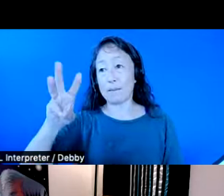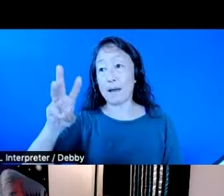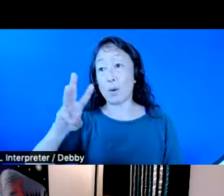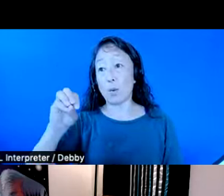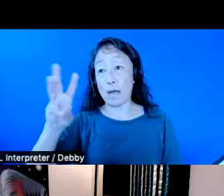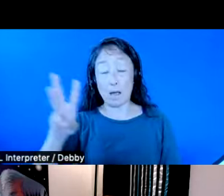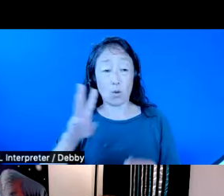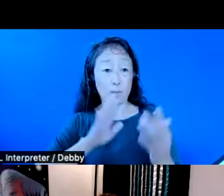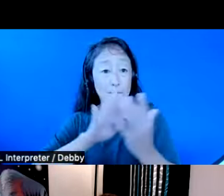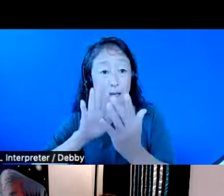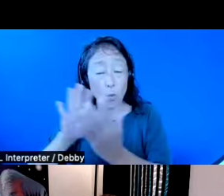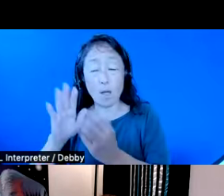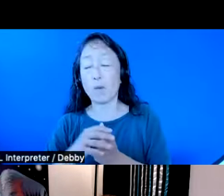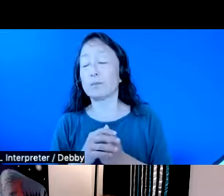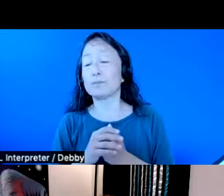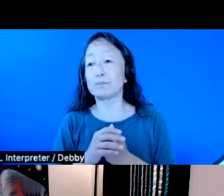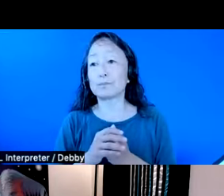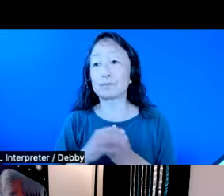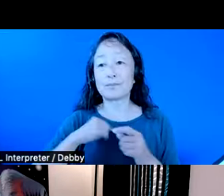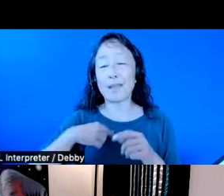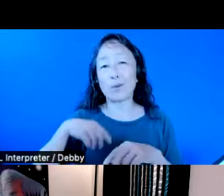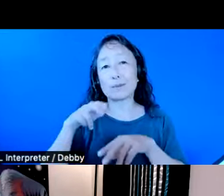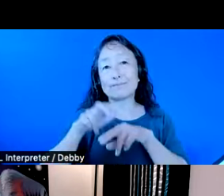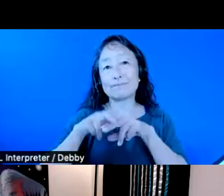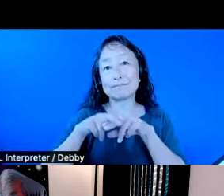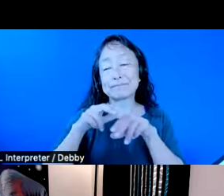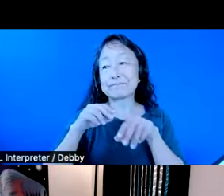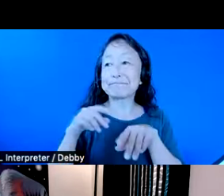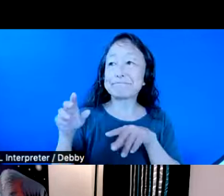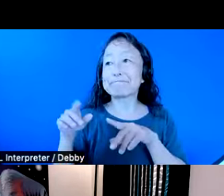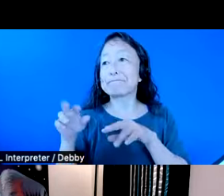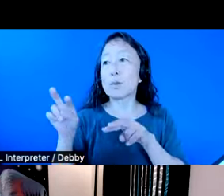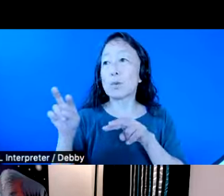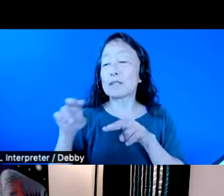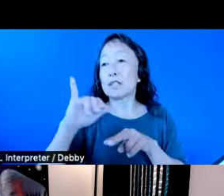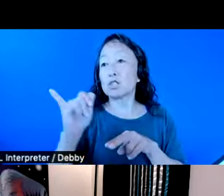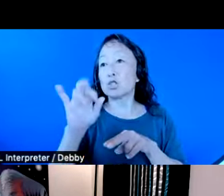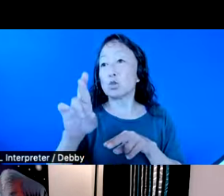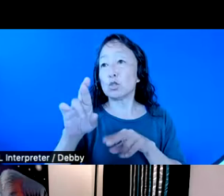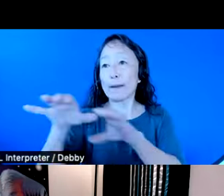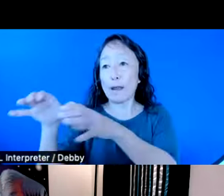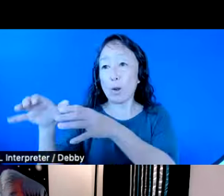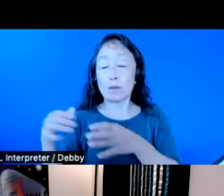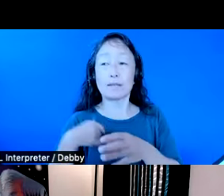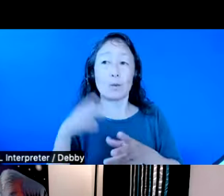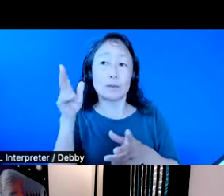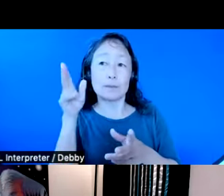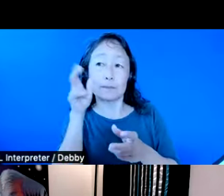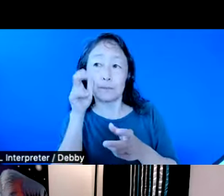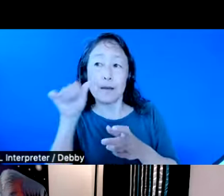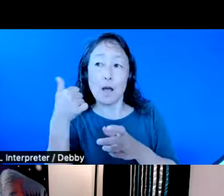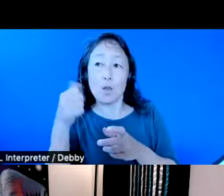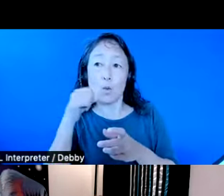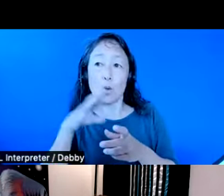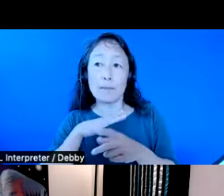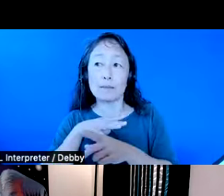junior categories at that time in my life. And I was listening to other women that were moms of the other kids that were dancing, and they were